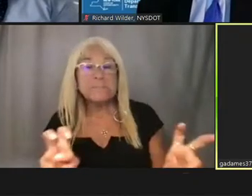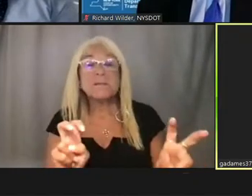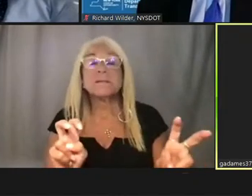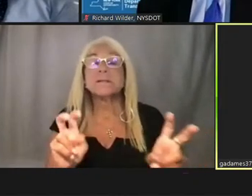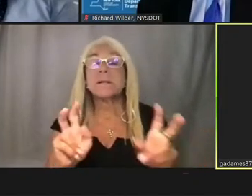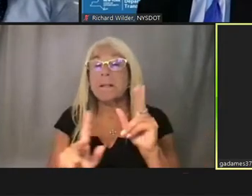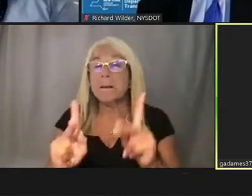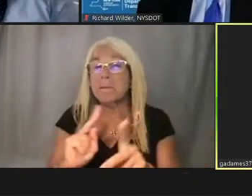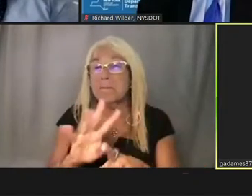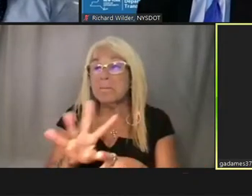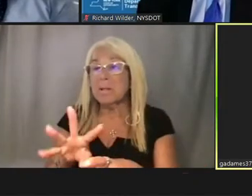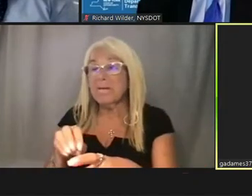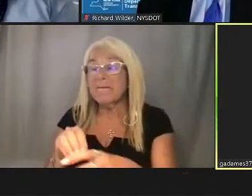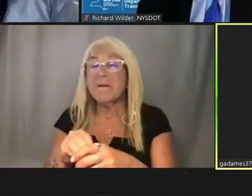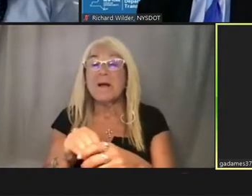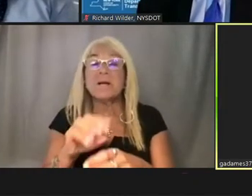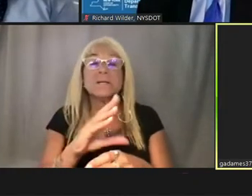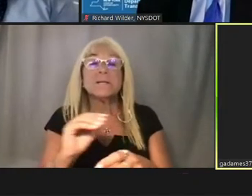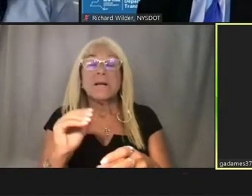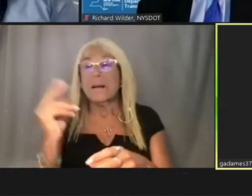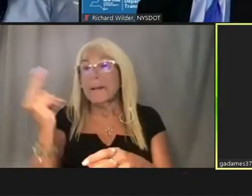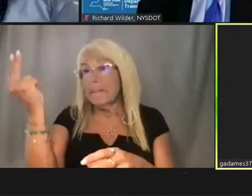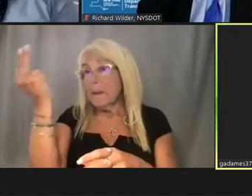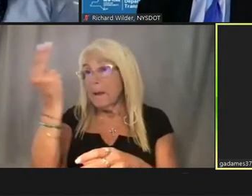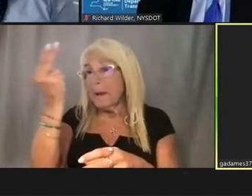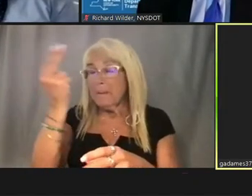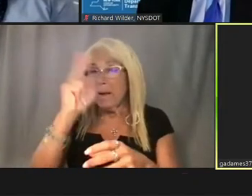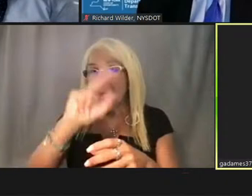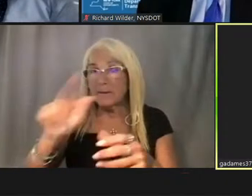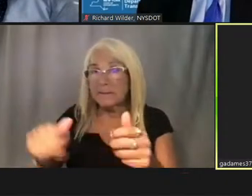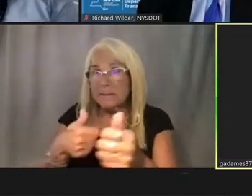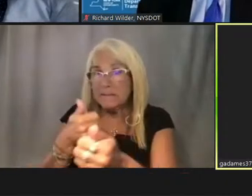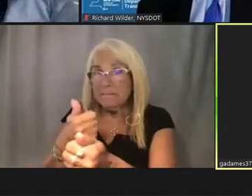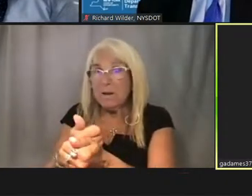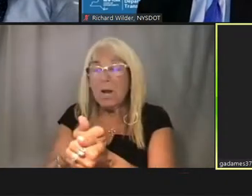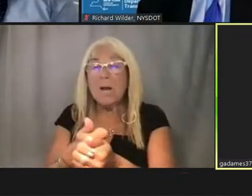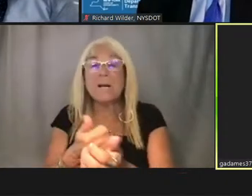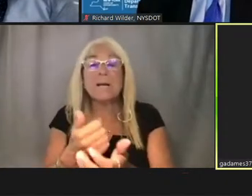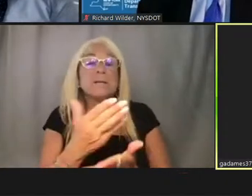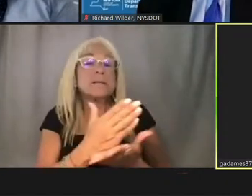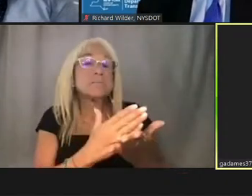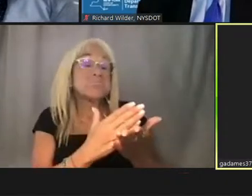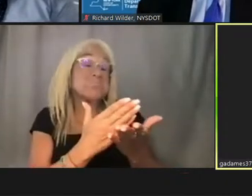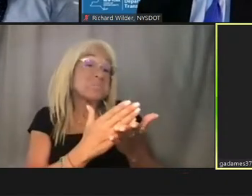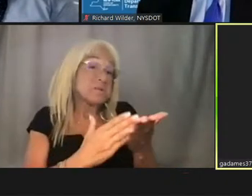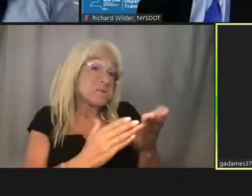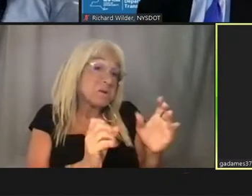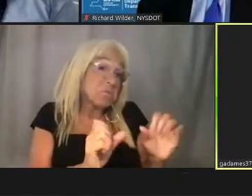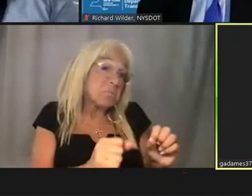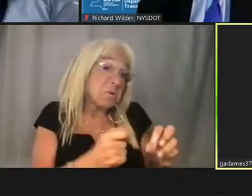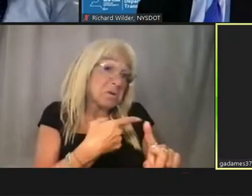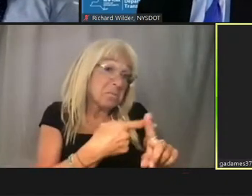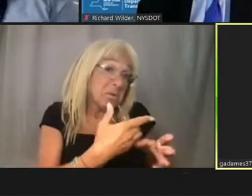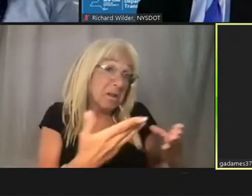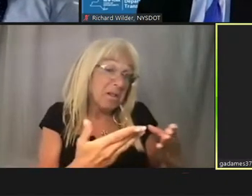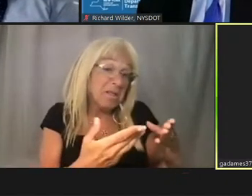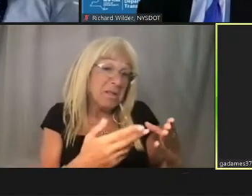and what it would produce and the hypotheses behind some of the positive things that could come out of this